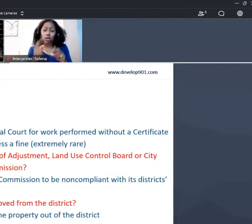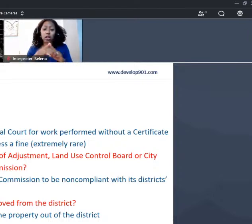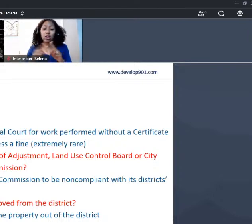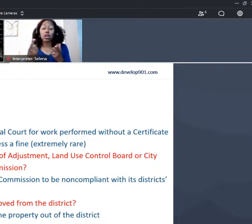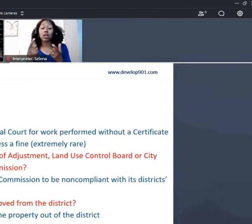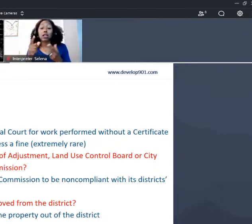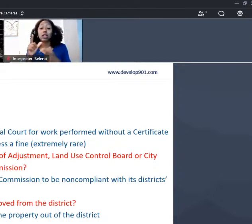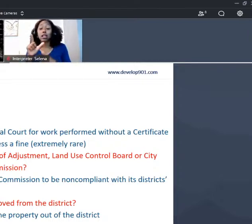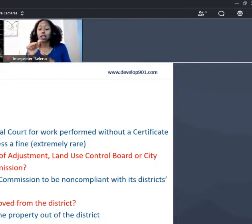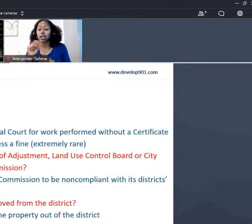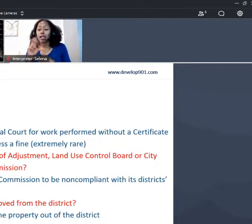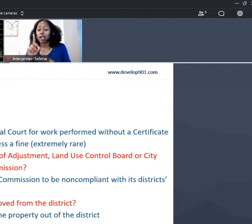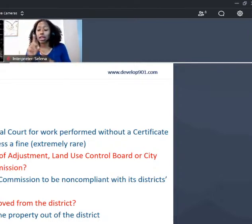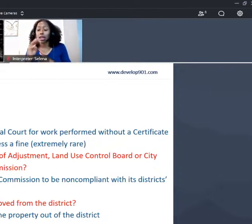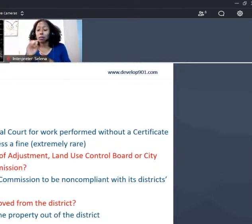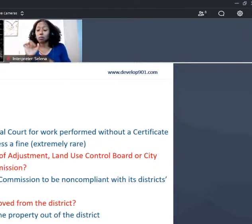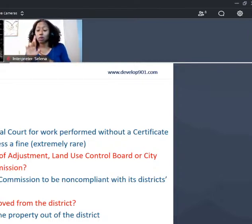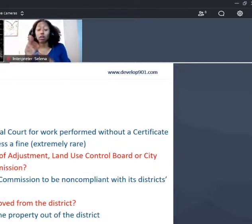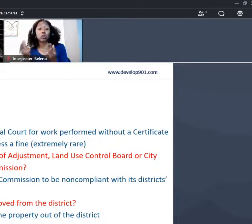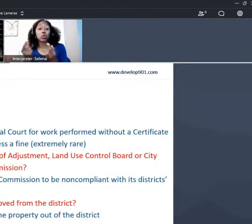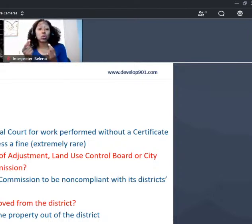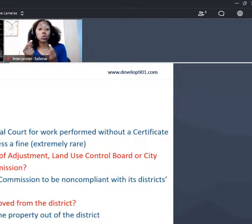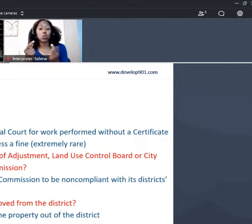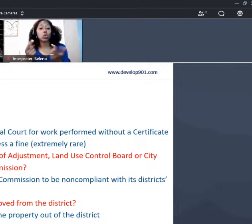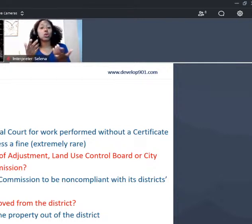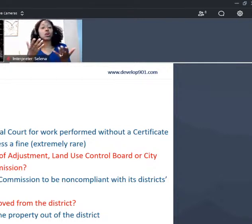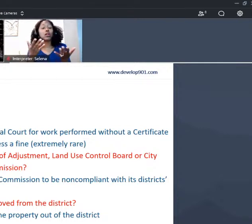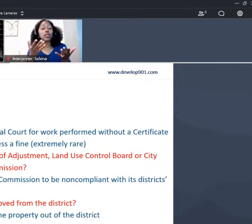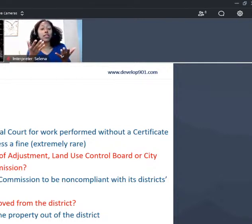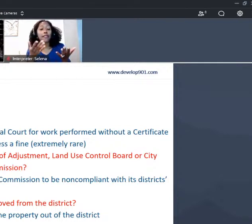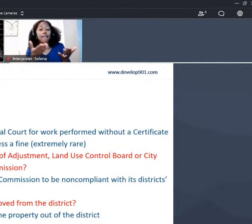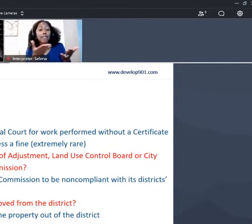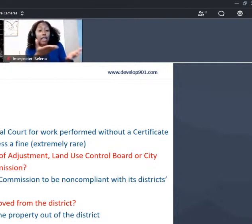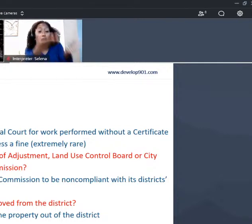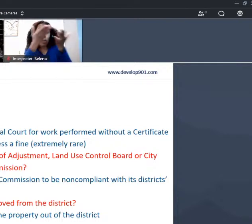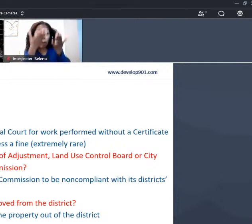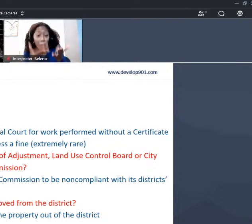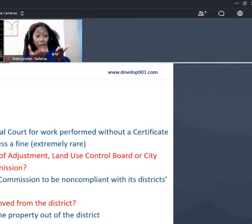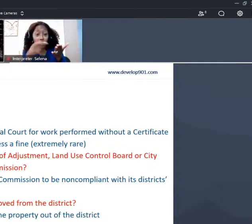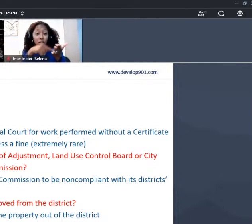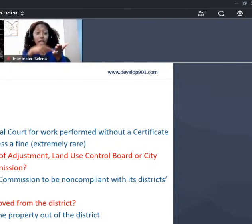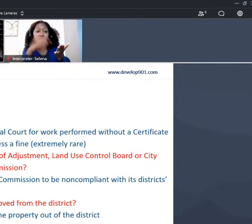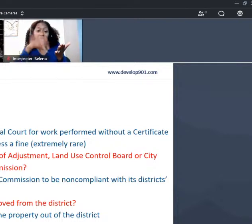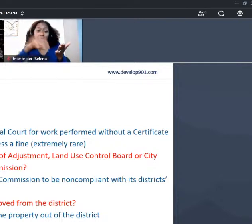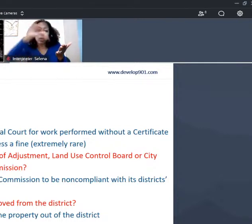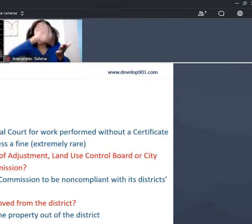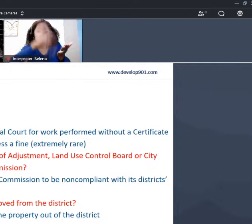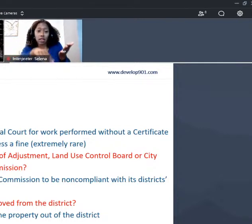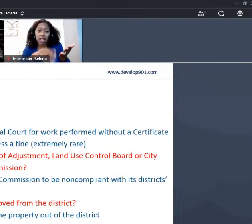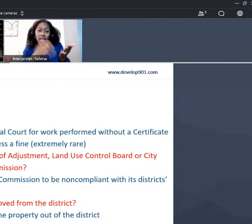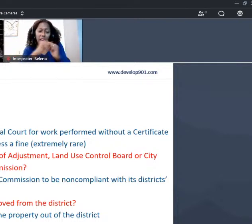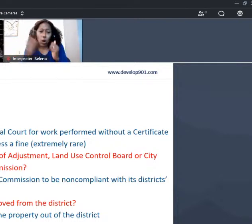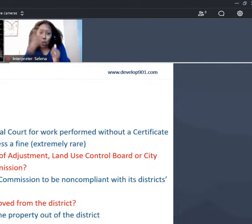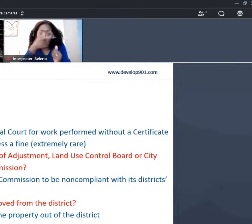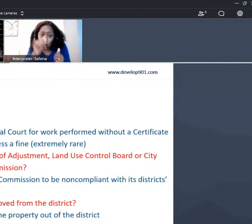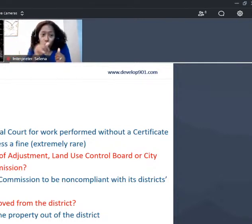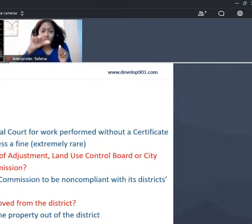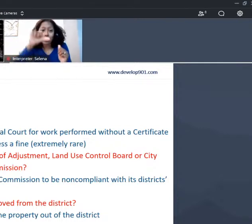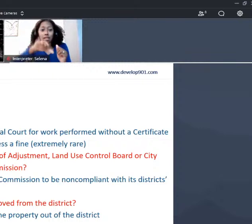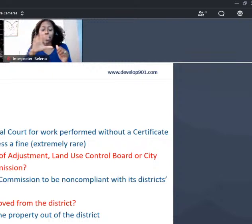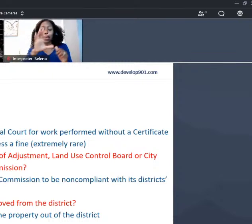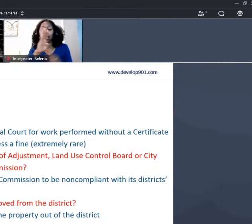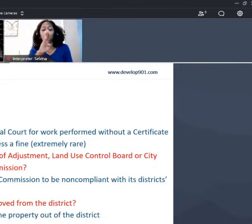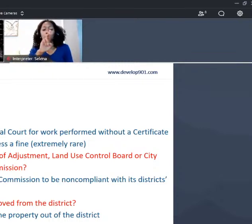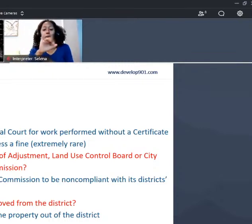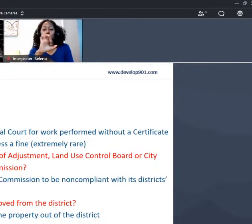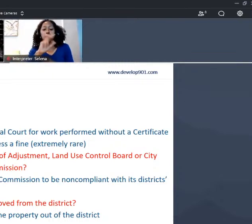reject the appearance, the aesthetics, the facade treatments. Mr. Jones earlier, Councilman Jones was talking about brick facade